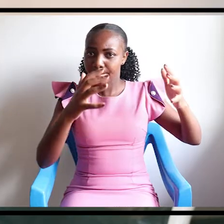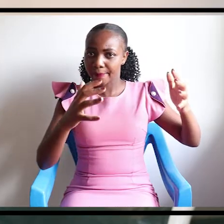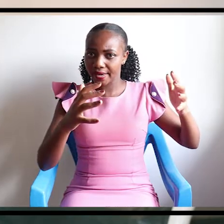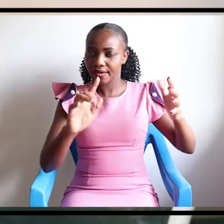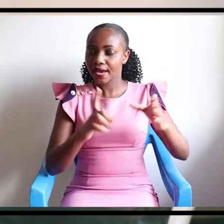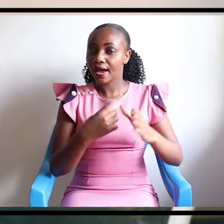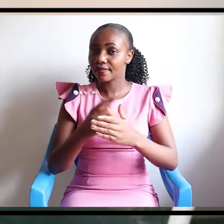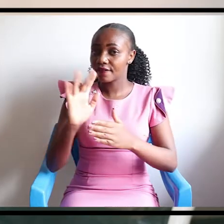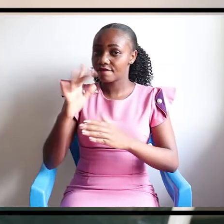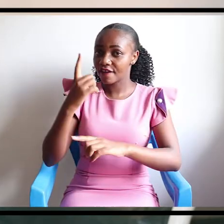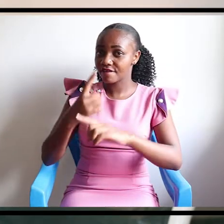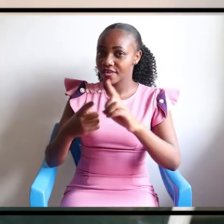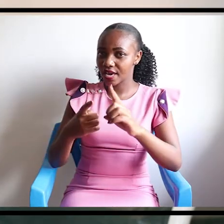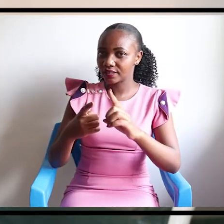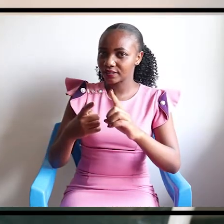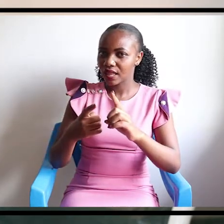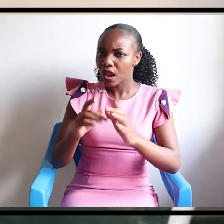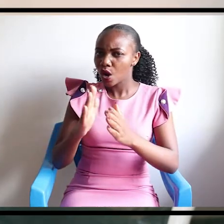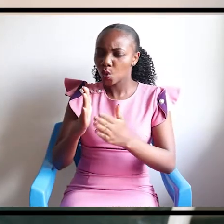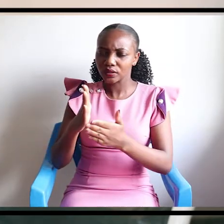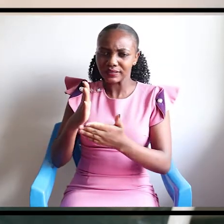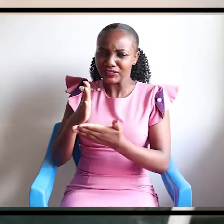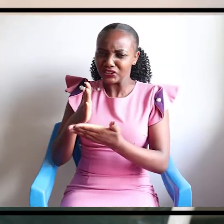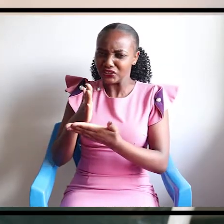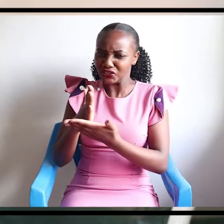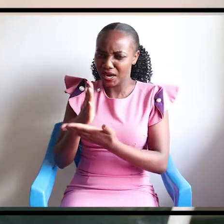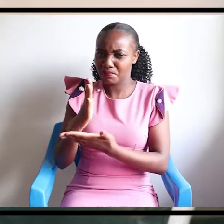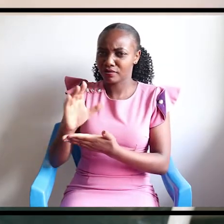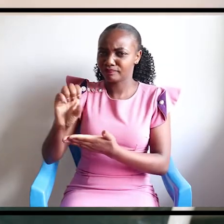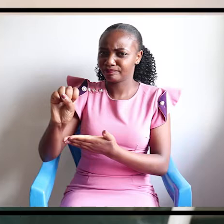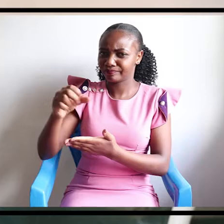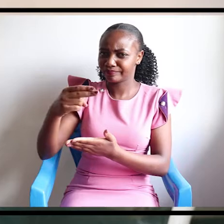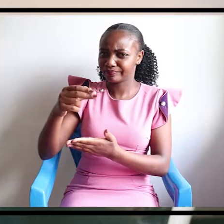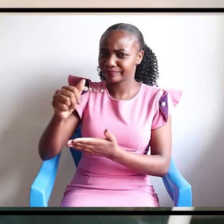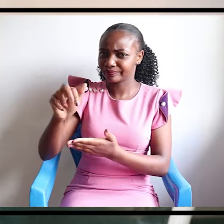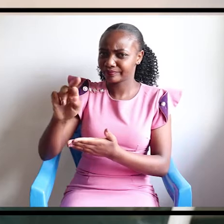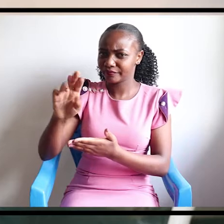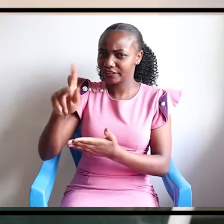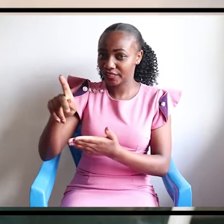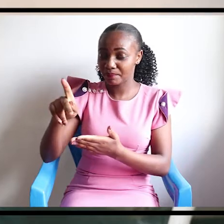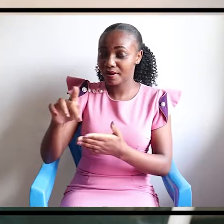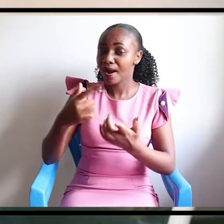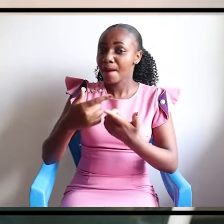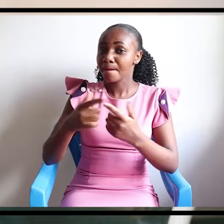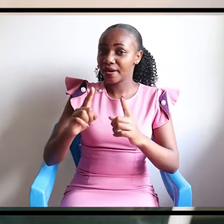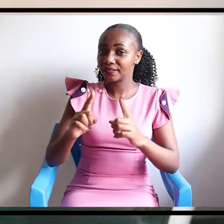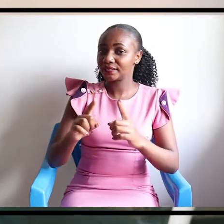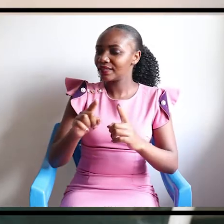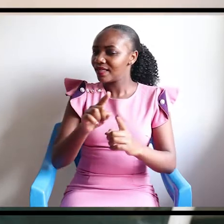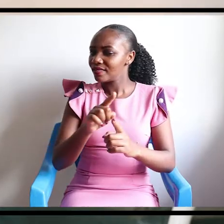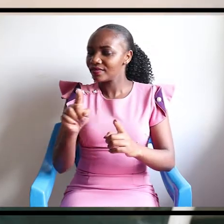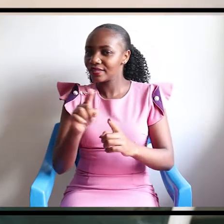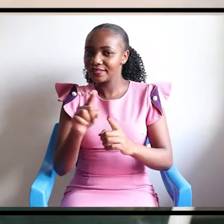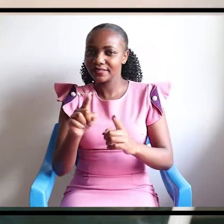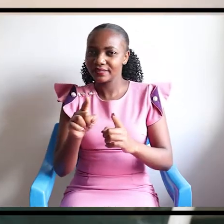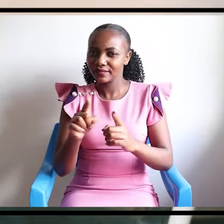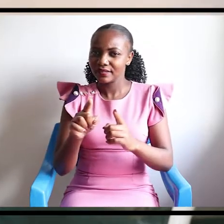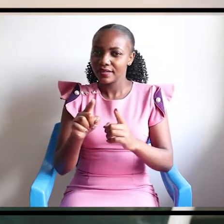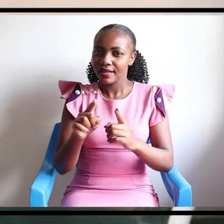of a very sharp thing. But get this from me, it's a very